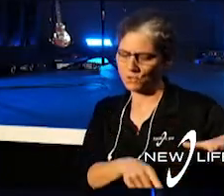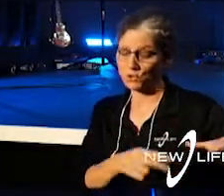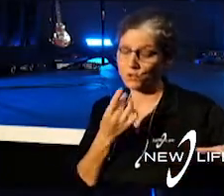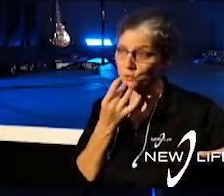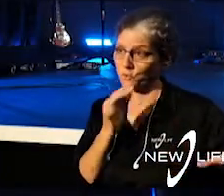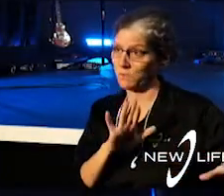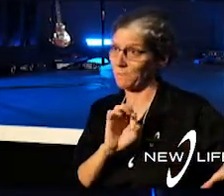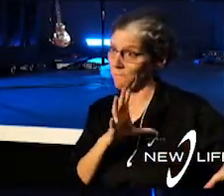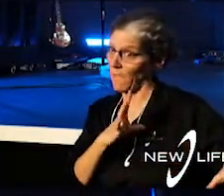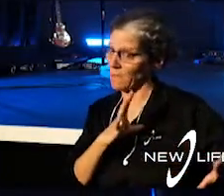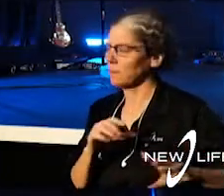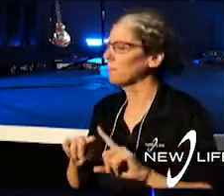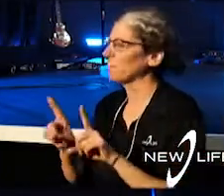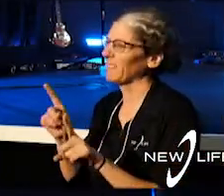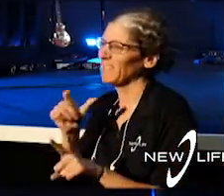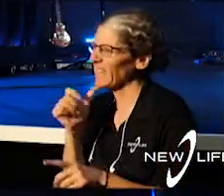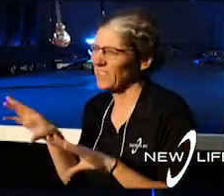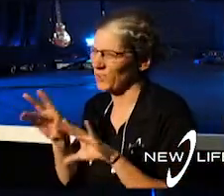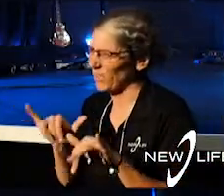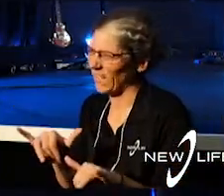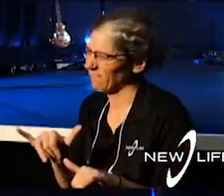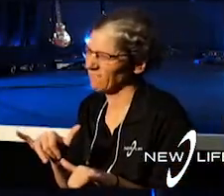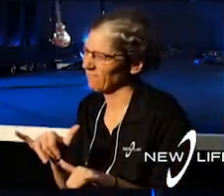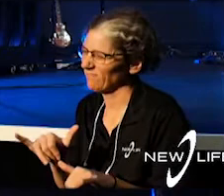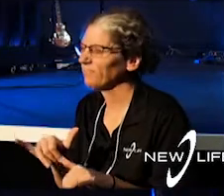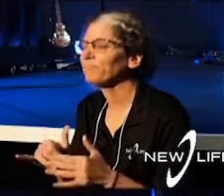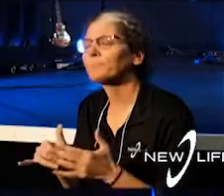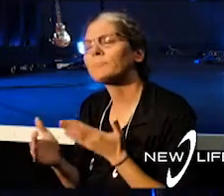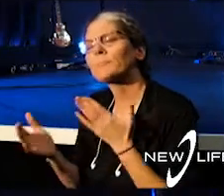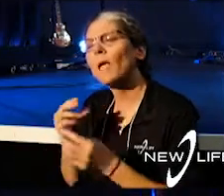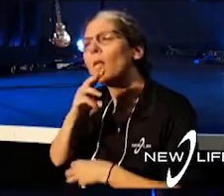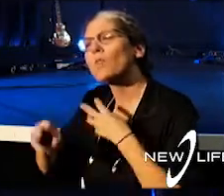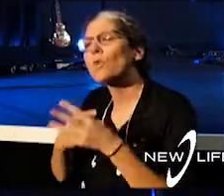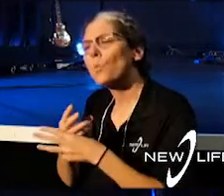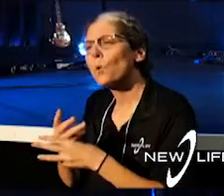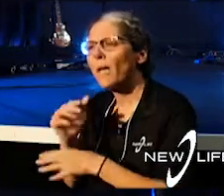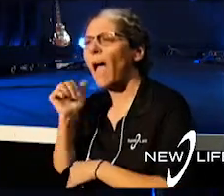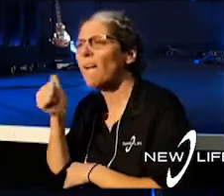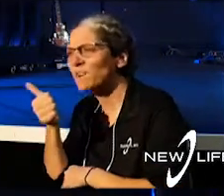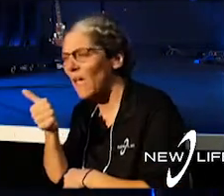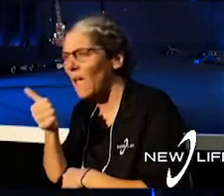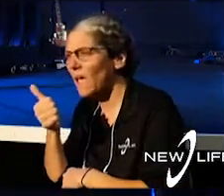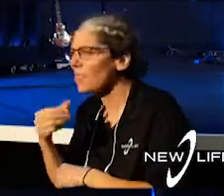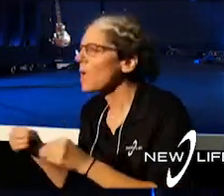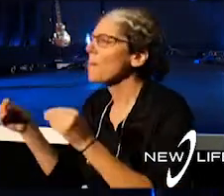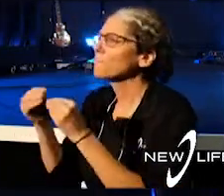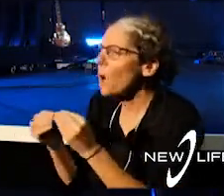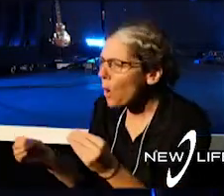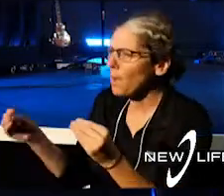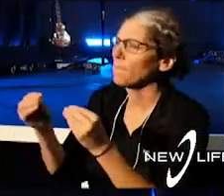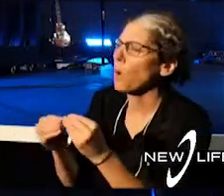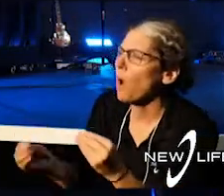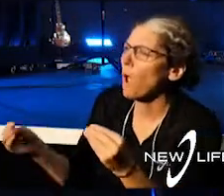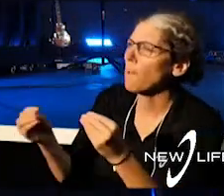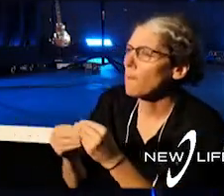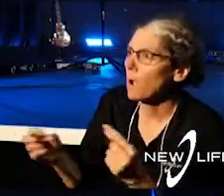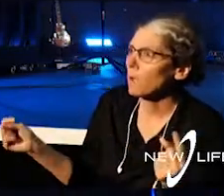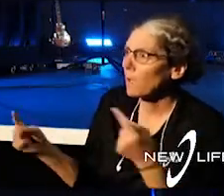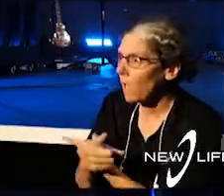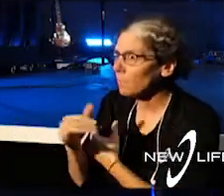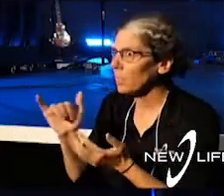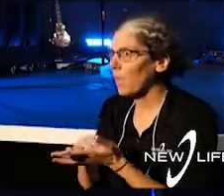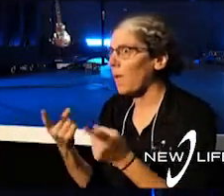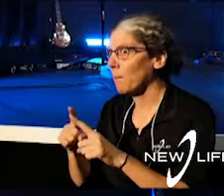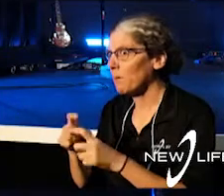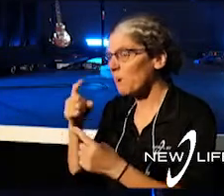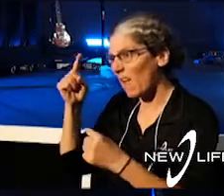case. Because we live in a world where, with each passing day, there's more and more conflict, and there's more and more things that we can fight